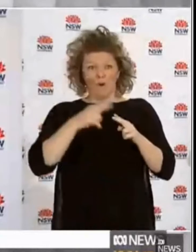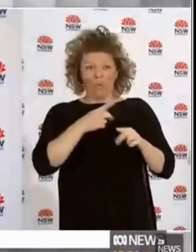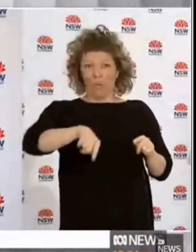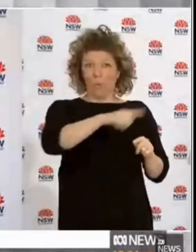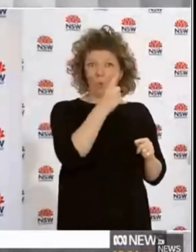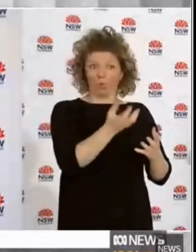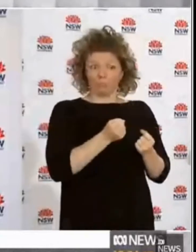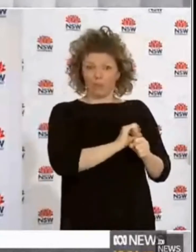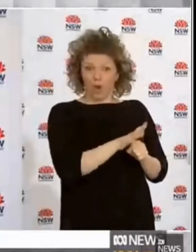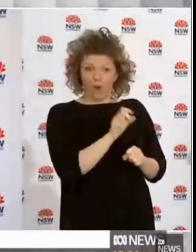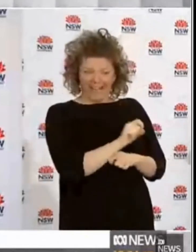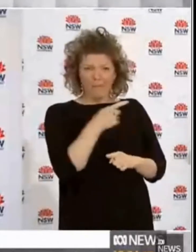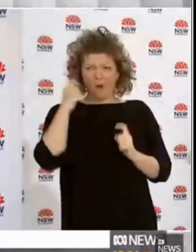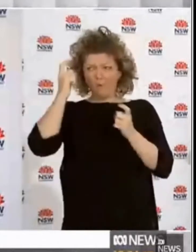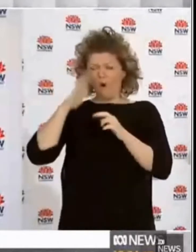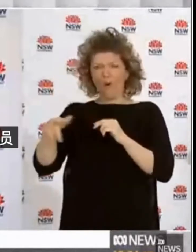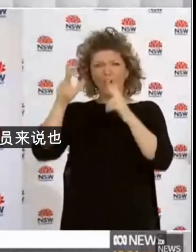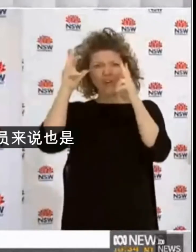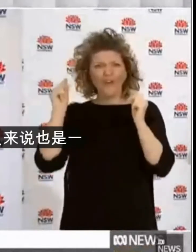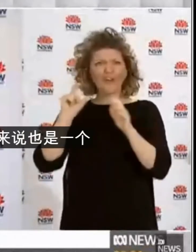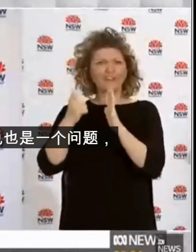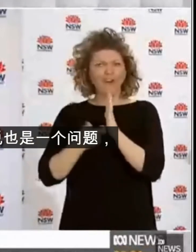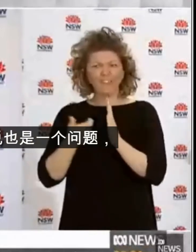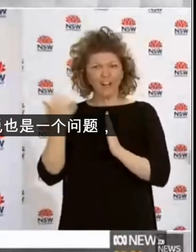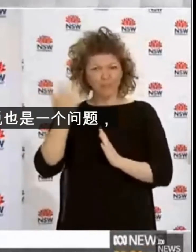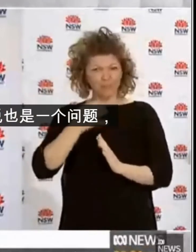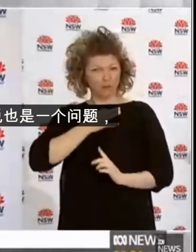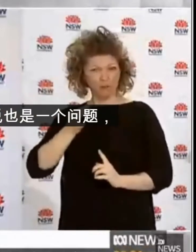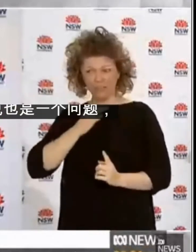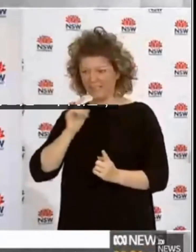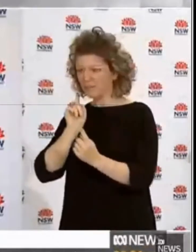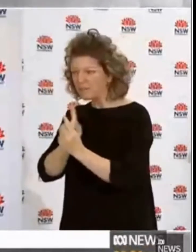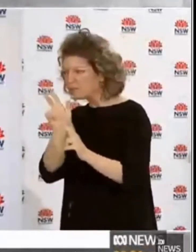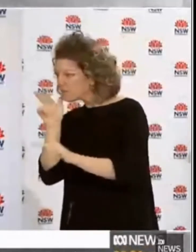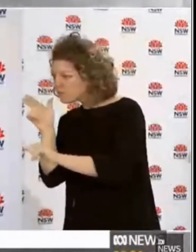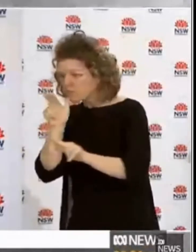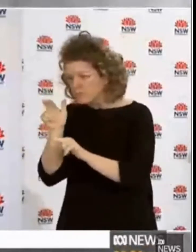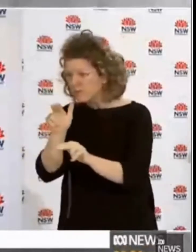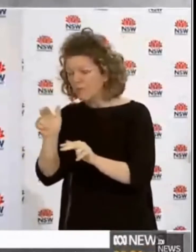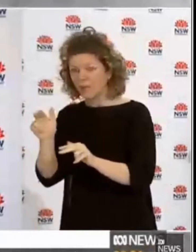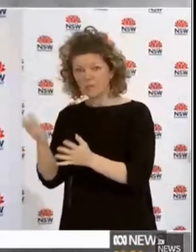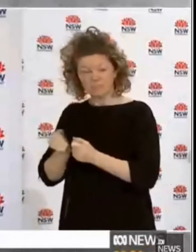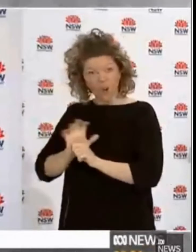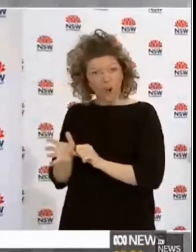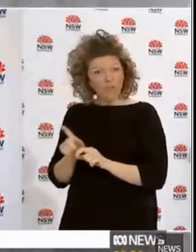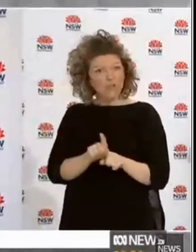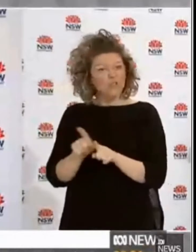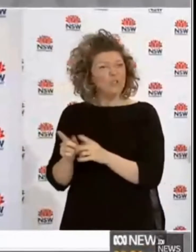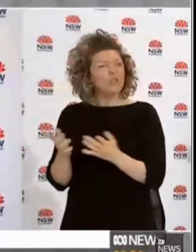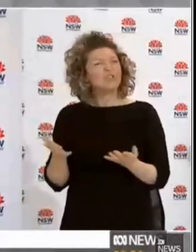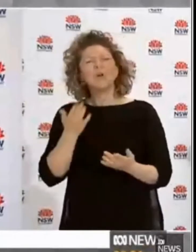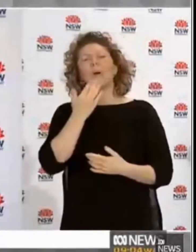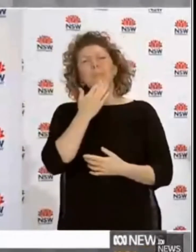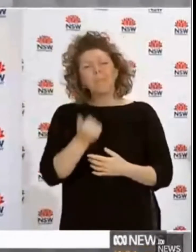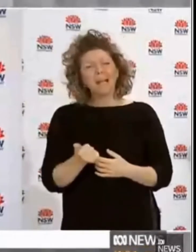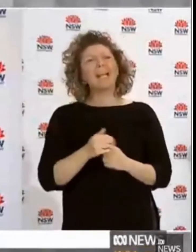who are caring for them and putting themselves on the front line. So I would just say to people, please listen to the message,